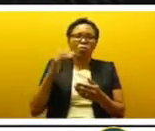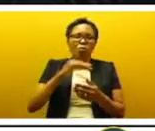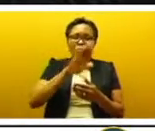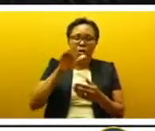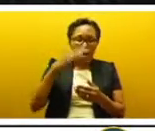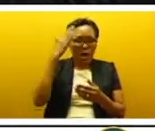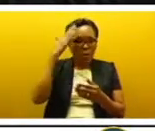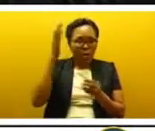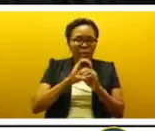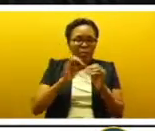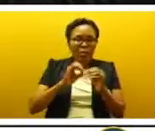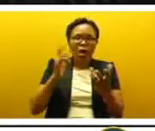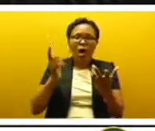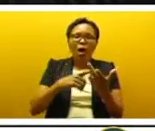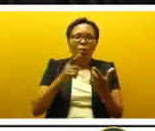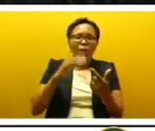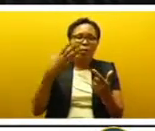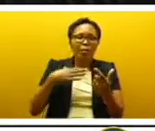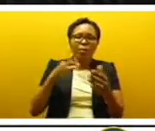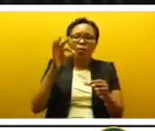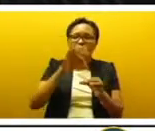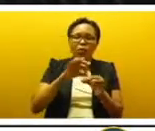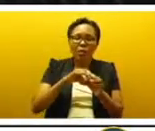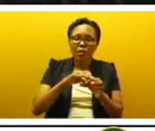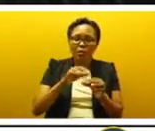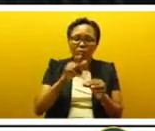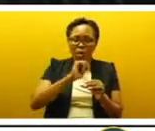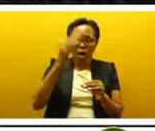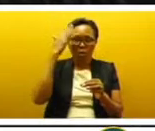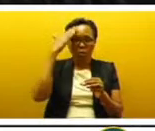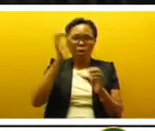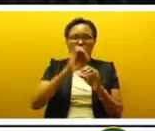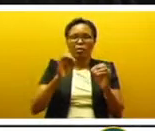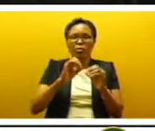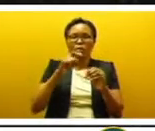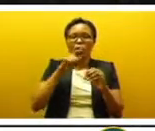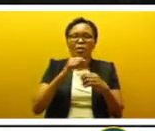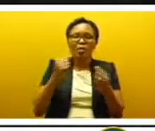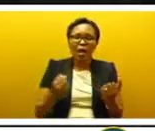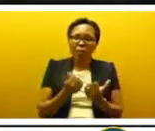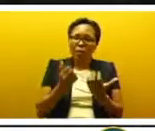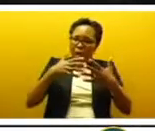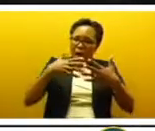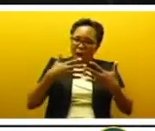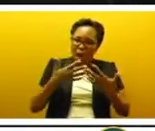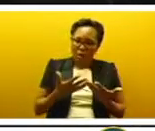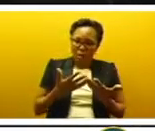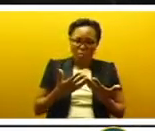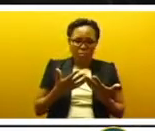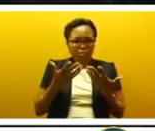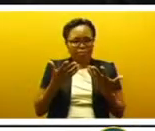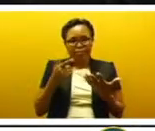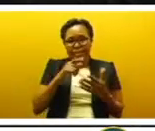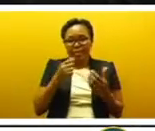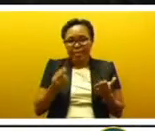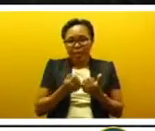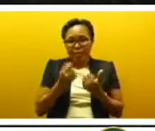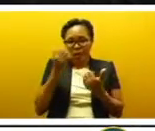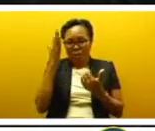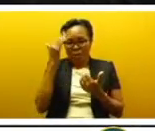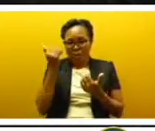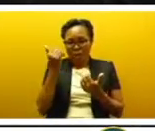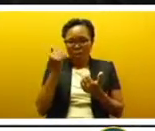us voted? That is the when. How did it happen? It happened because on the 8th